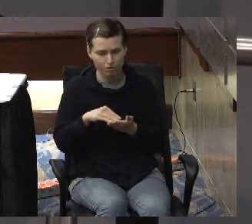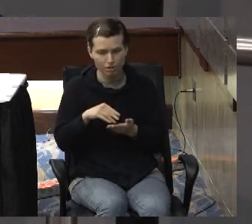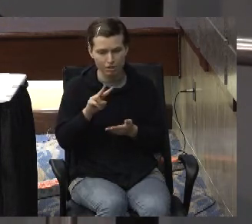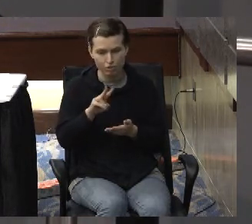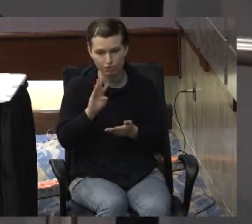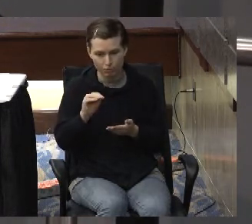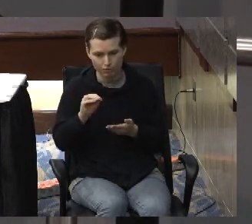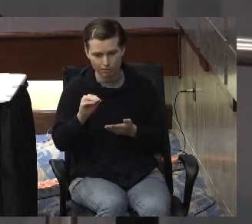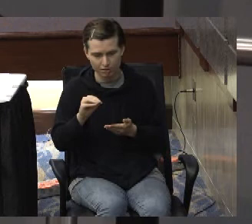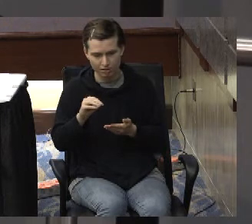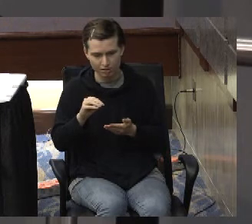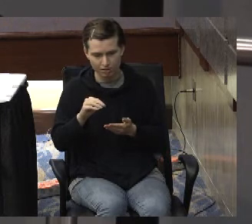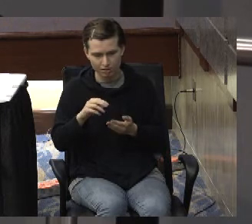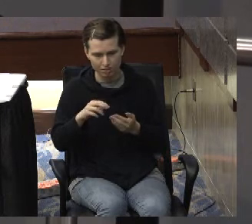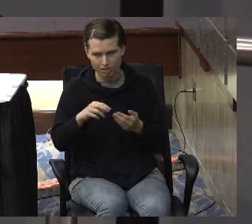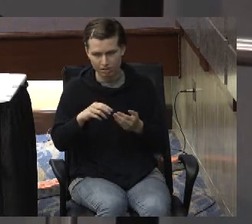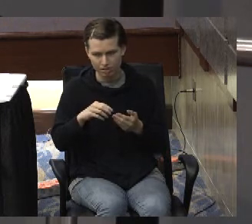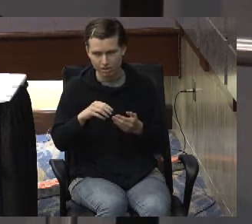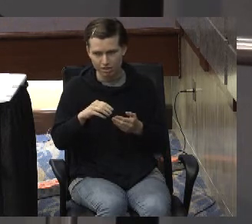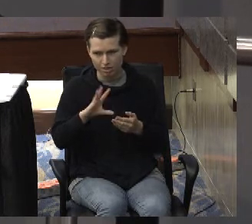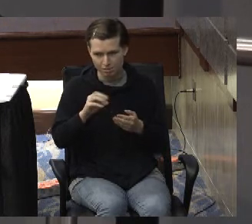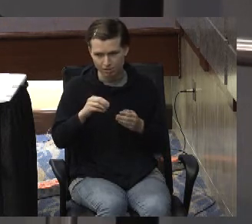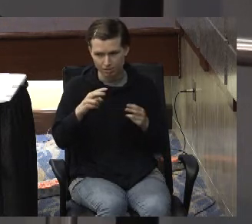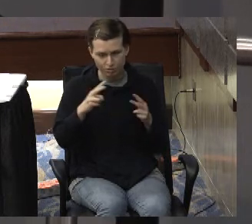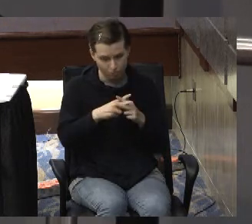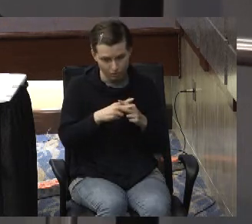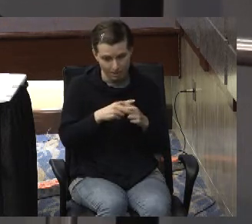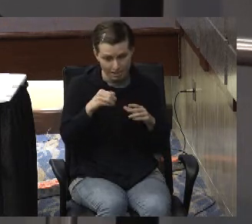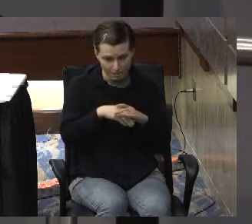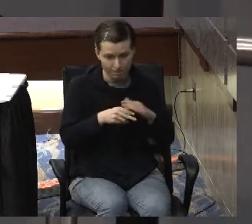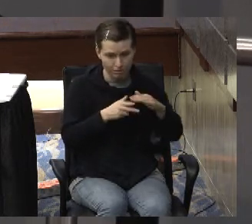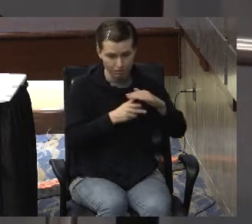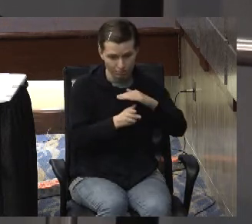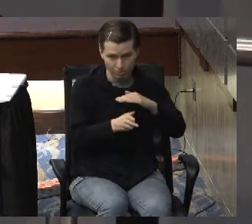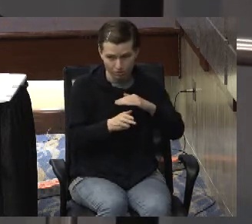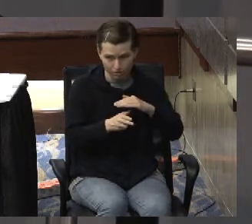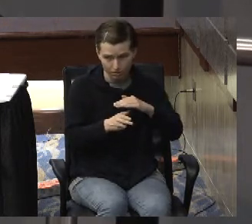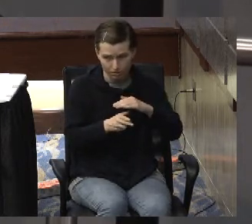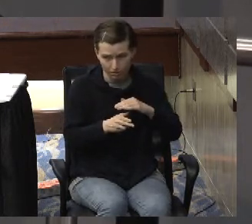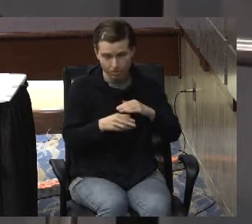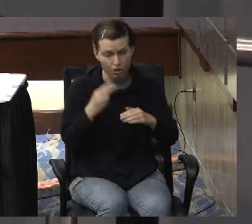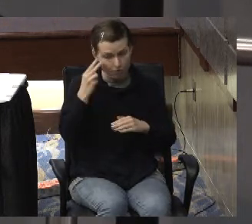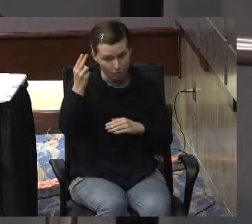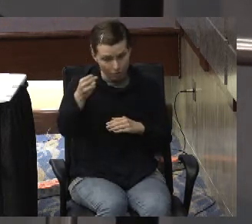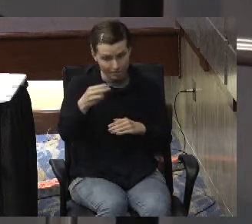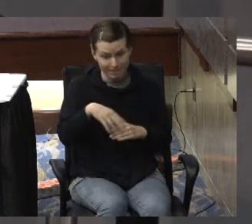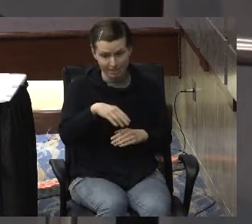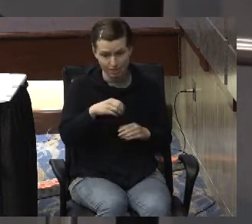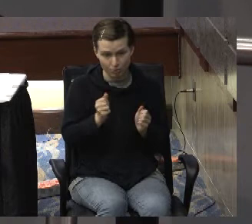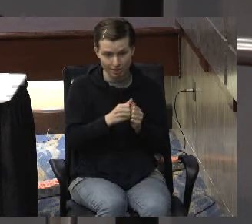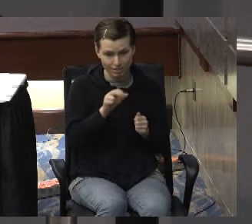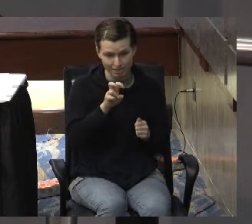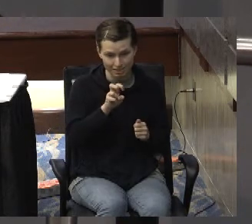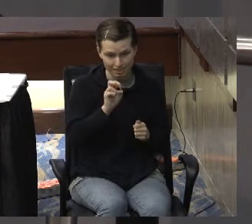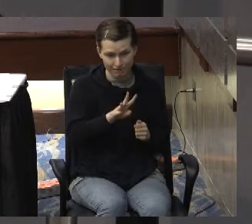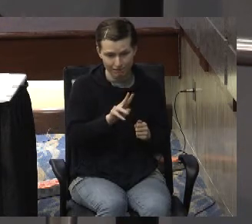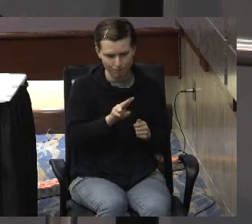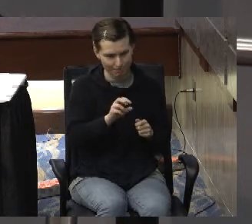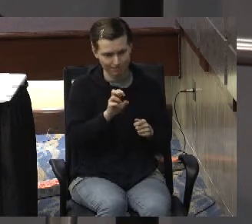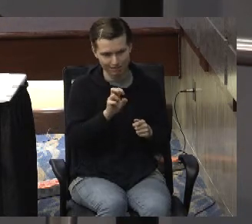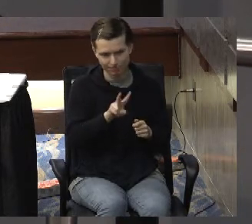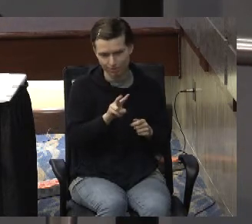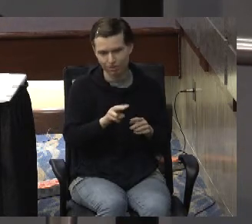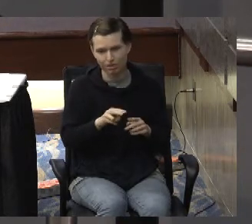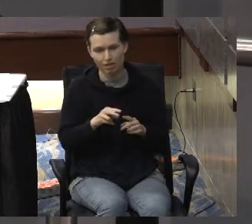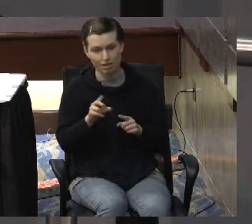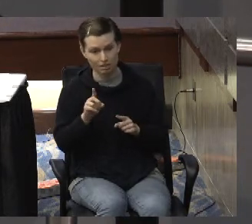outlets with plugs in garages going forward for EVs. It states here that the Dottie Oaks